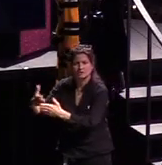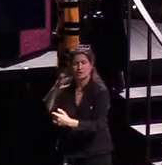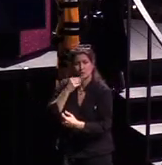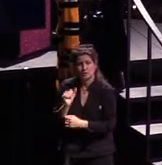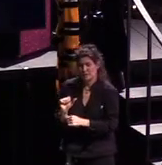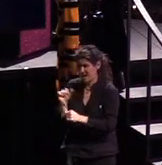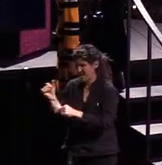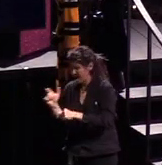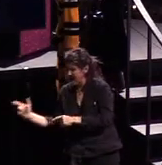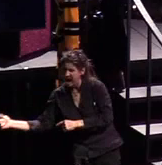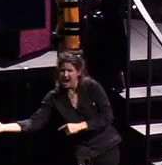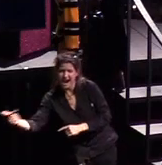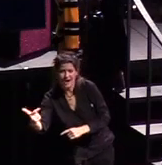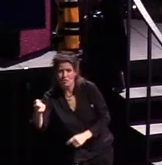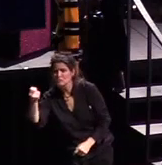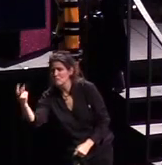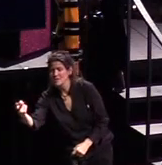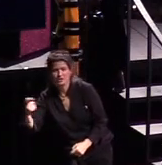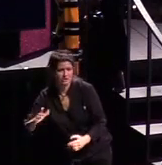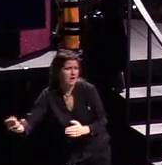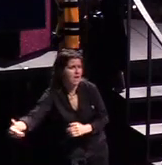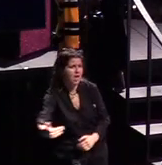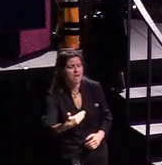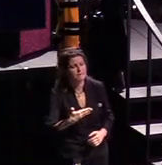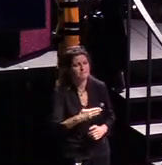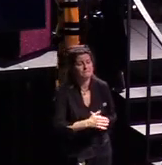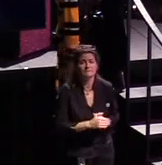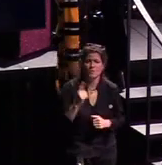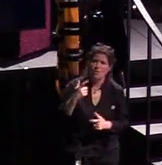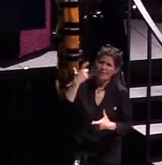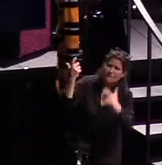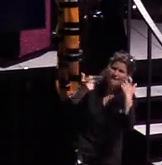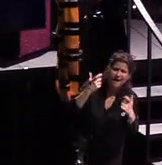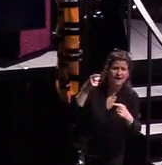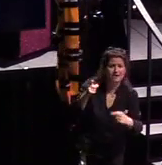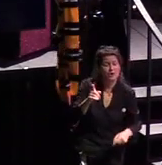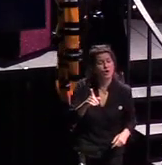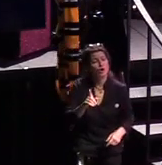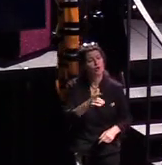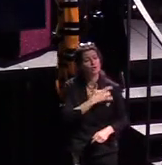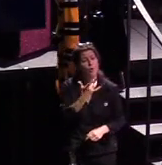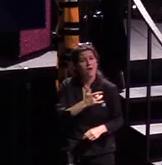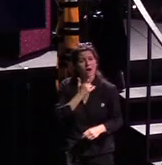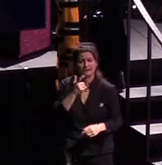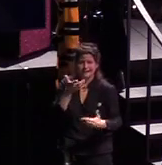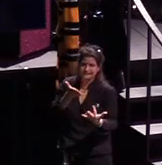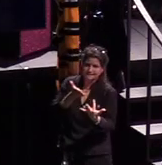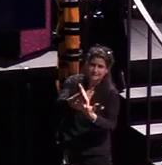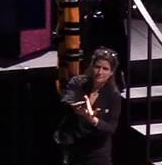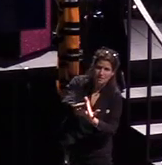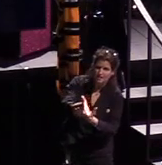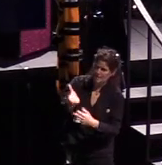biscuit or finding the accessible toilet toilet is being used as a bike shed biscuit